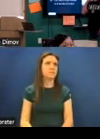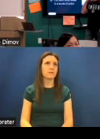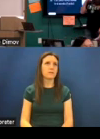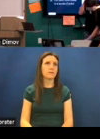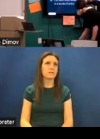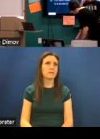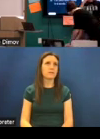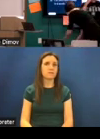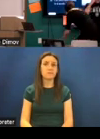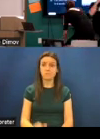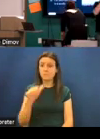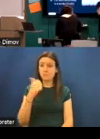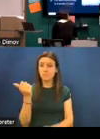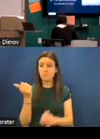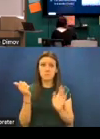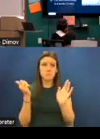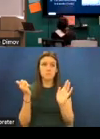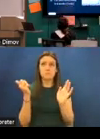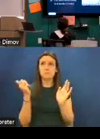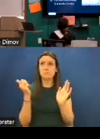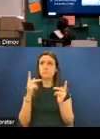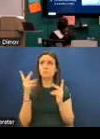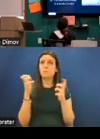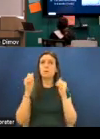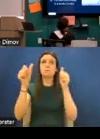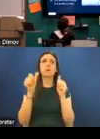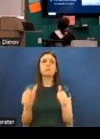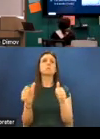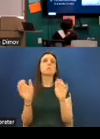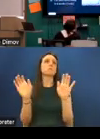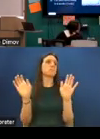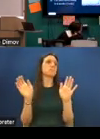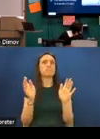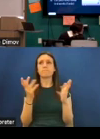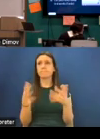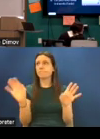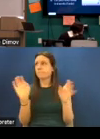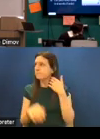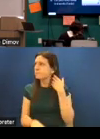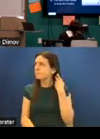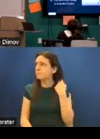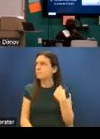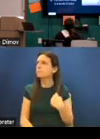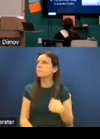Is there anybody else or no? Anybody else want to put theirs up? We're good? We're good at putting that one.